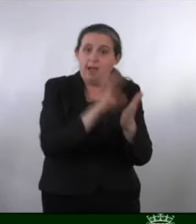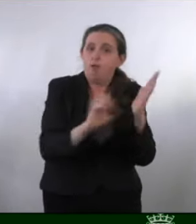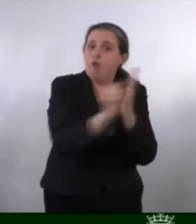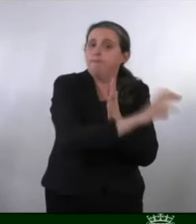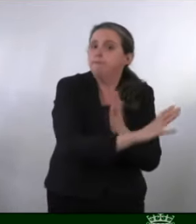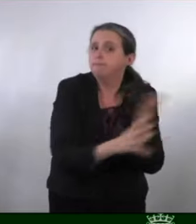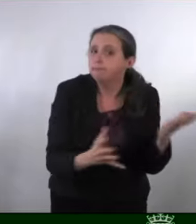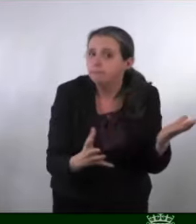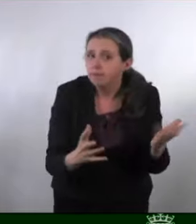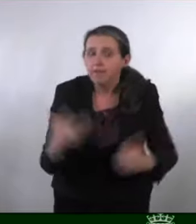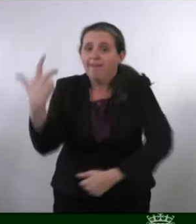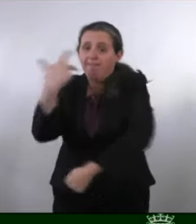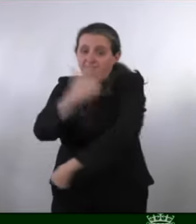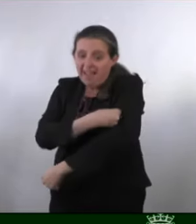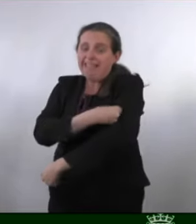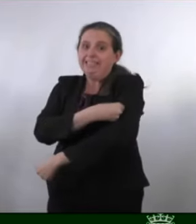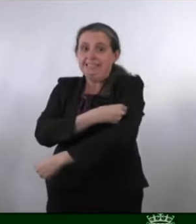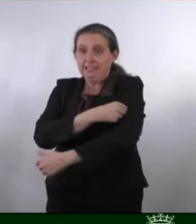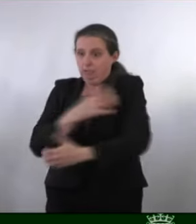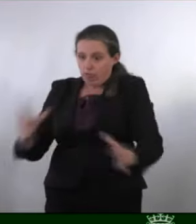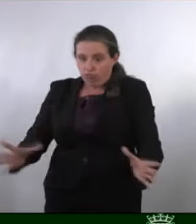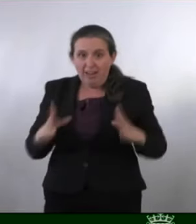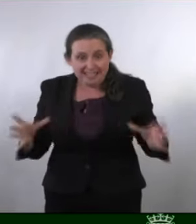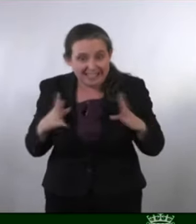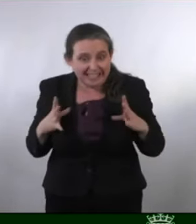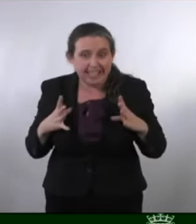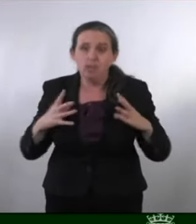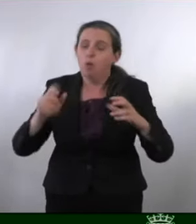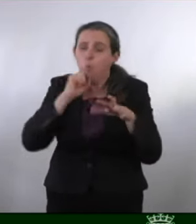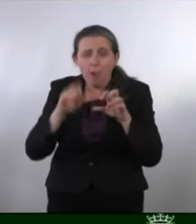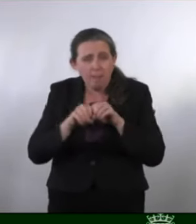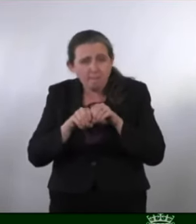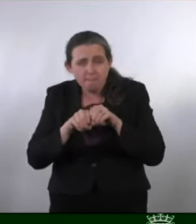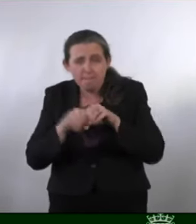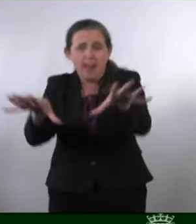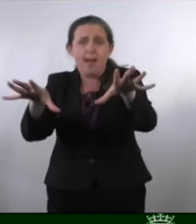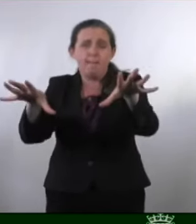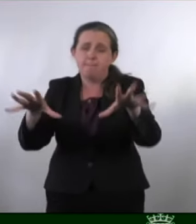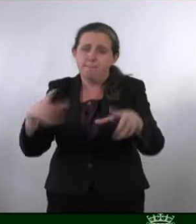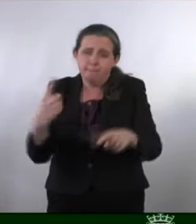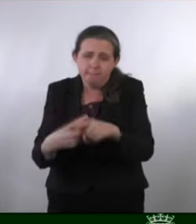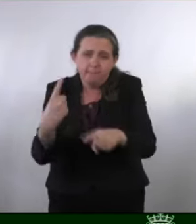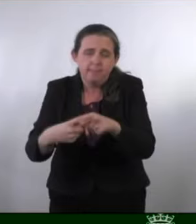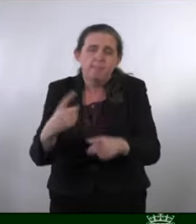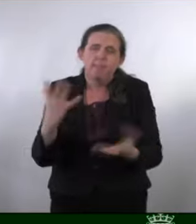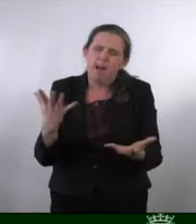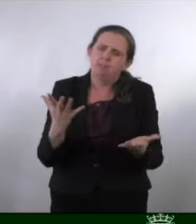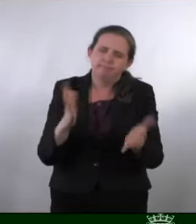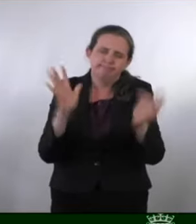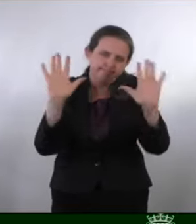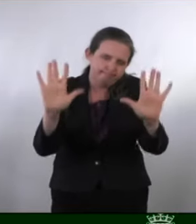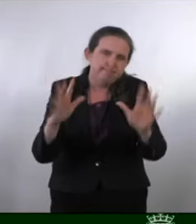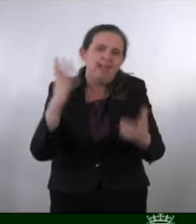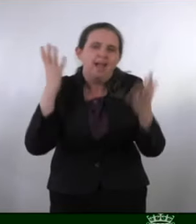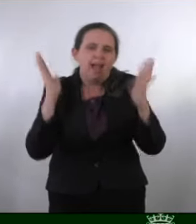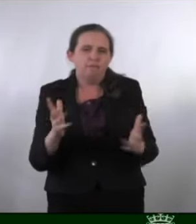as possible. But given that this can't be done immediately, we